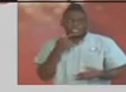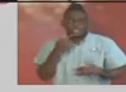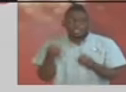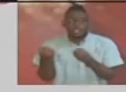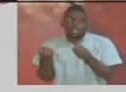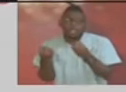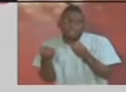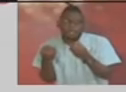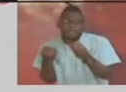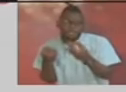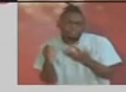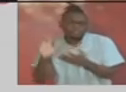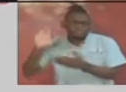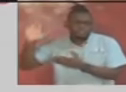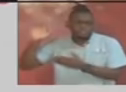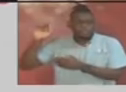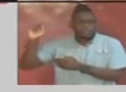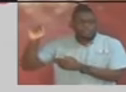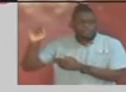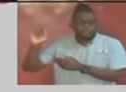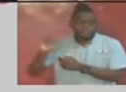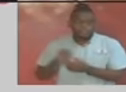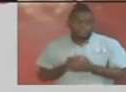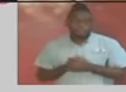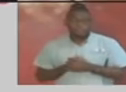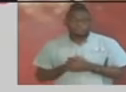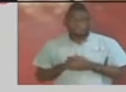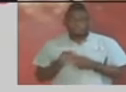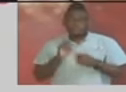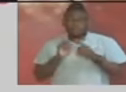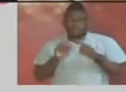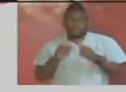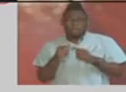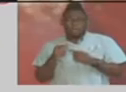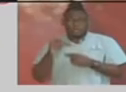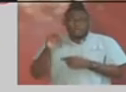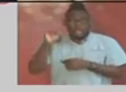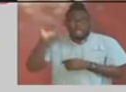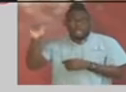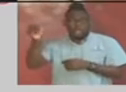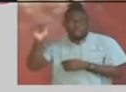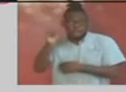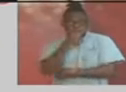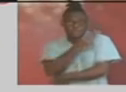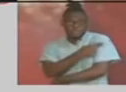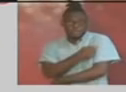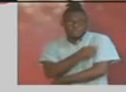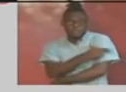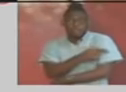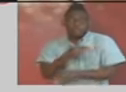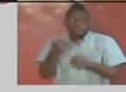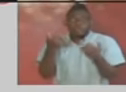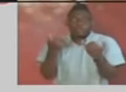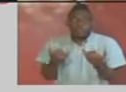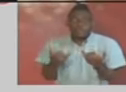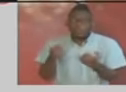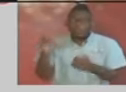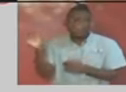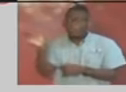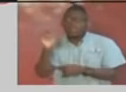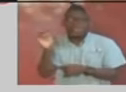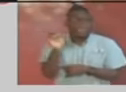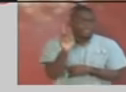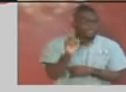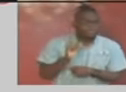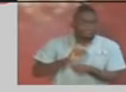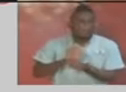With regards to similar facilities like Arima, the main COVID hospitals at this point are Couva, continue to be Couva,